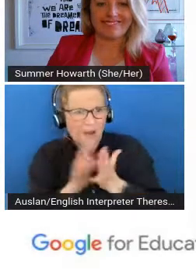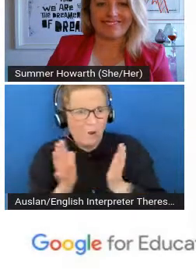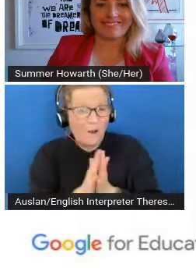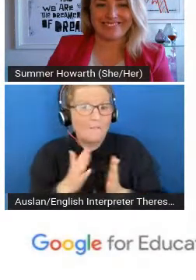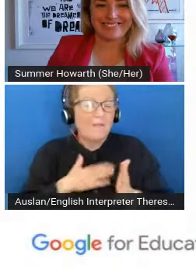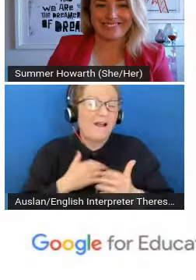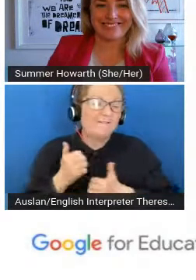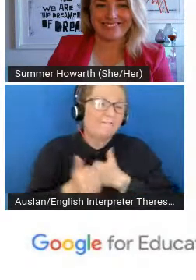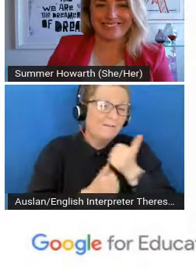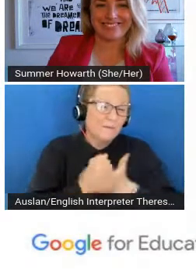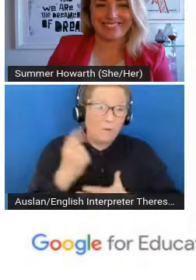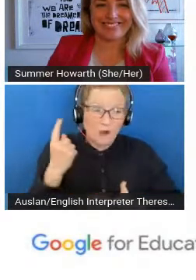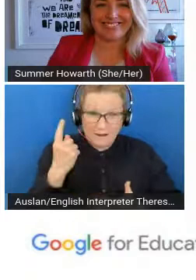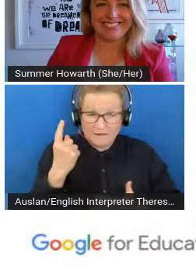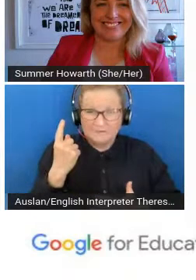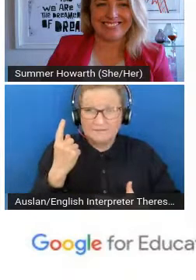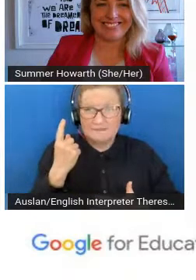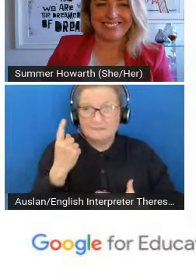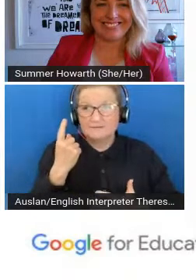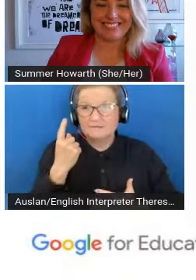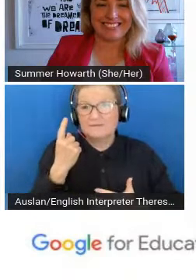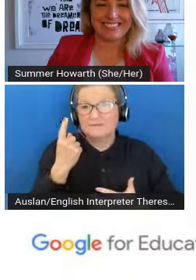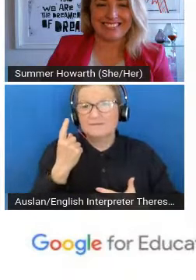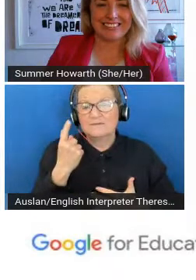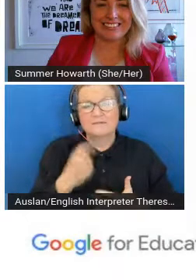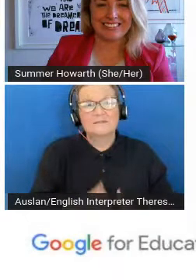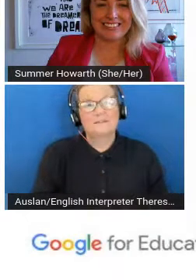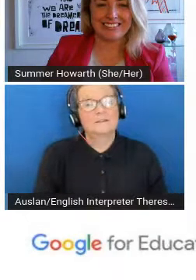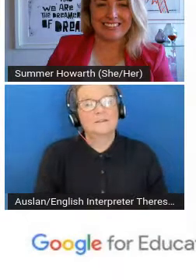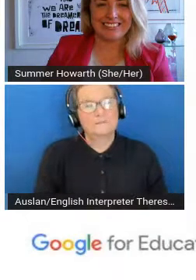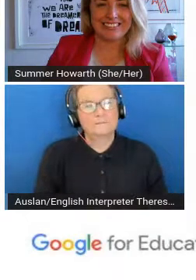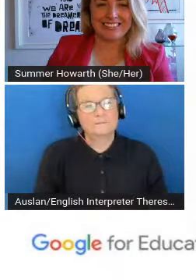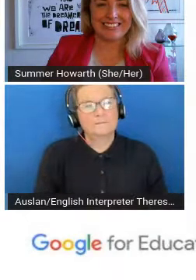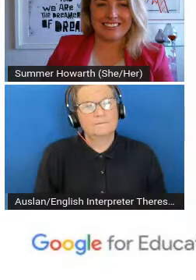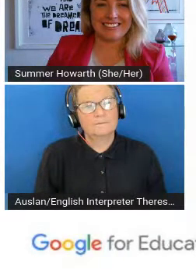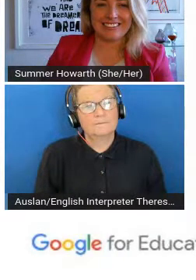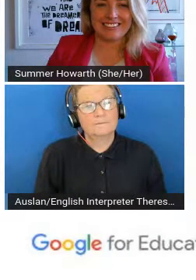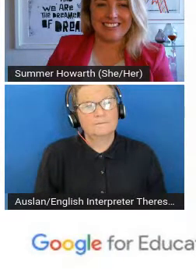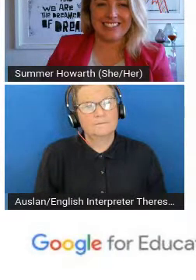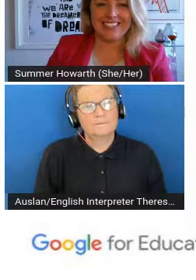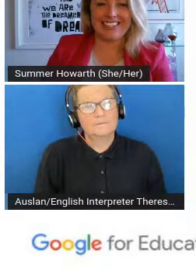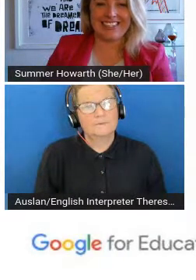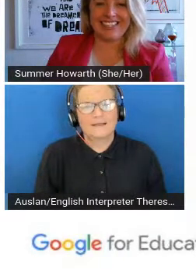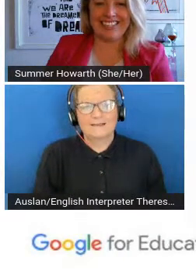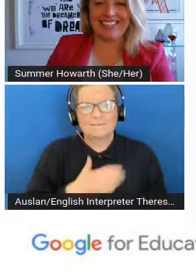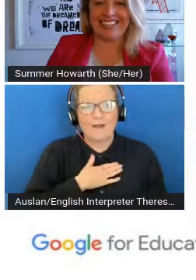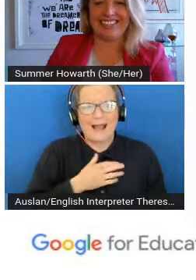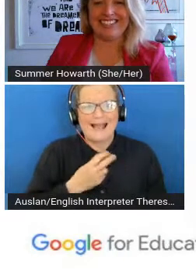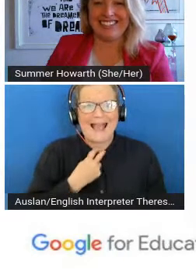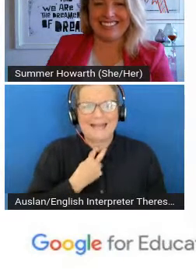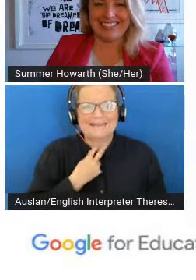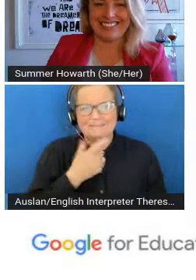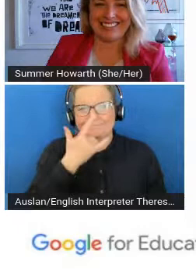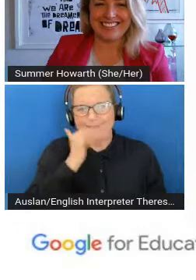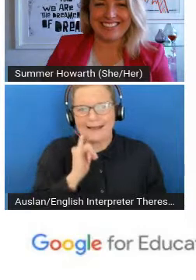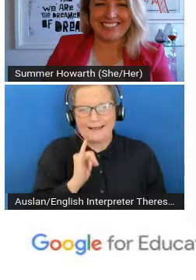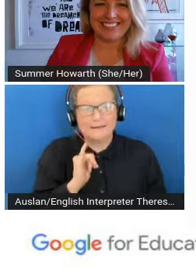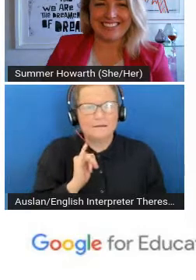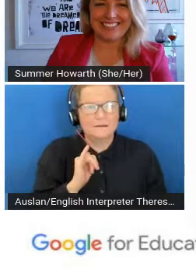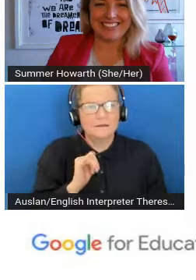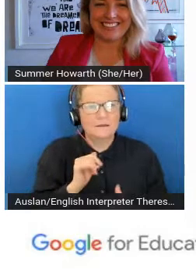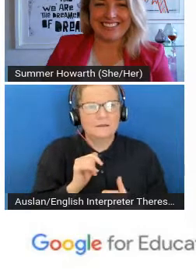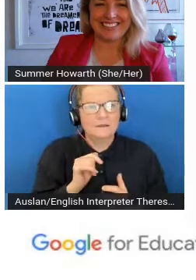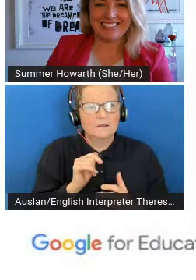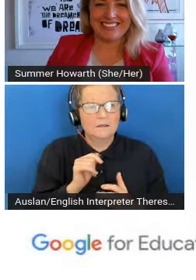understanding technique has always been, I can't say this either, by the way, with my Geordie accent. Pose,